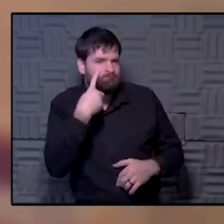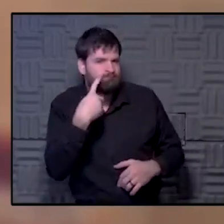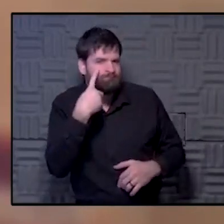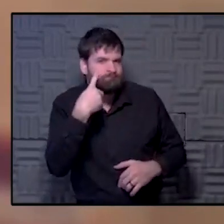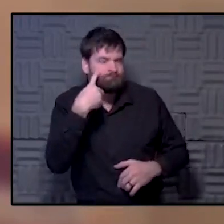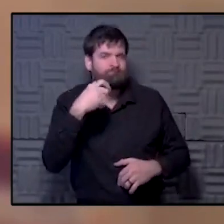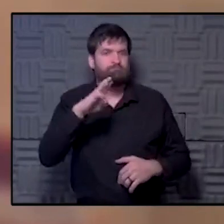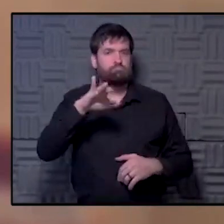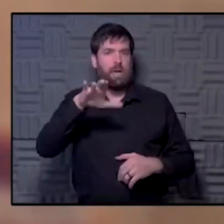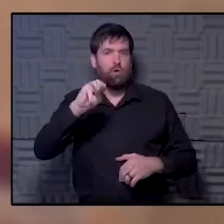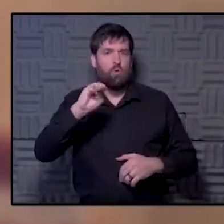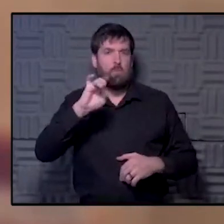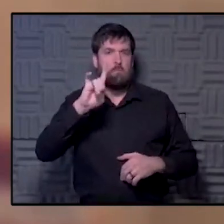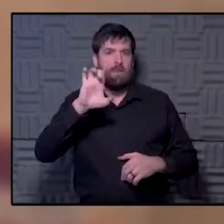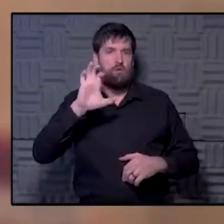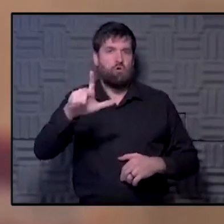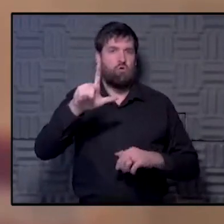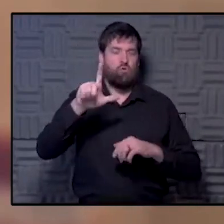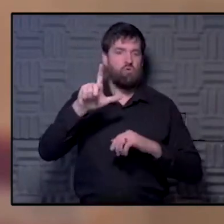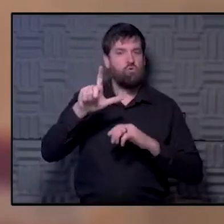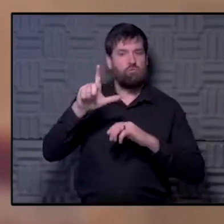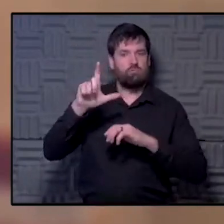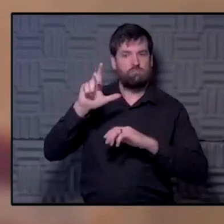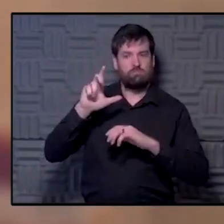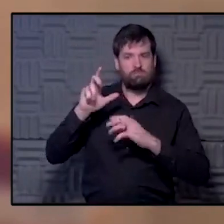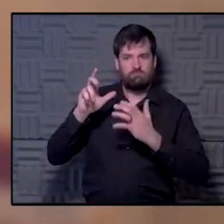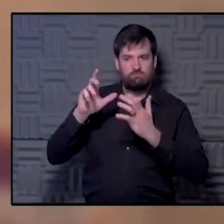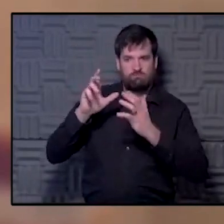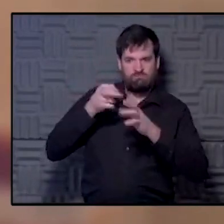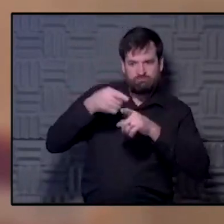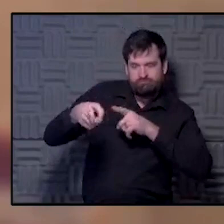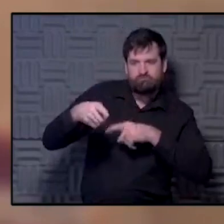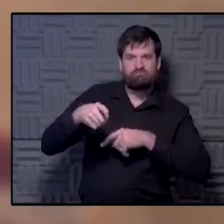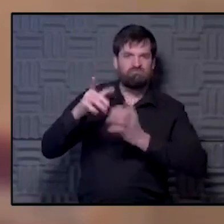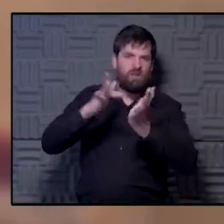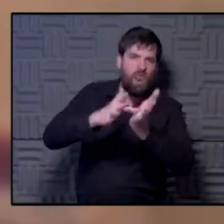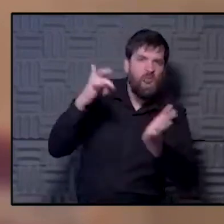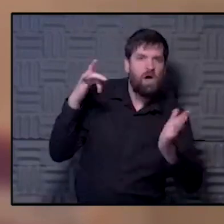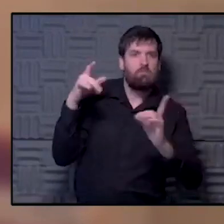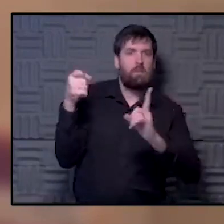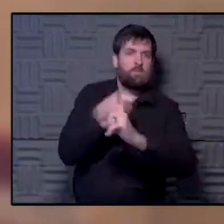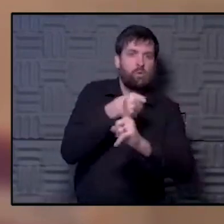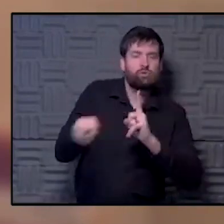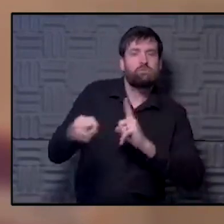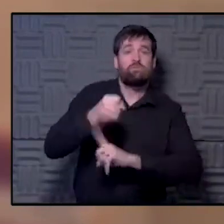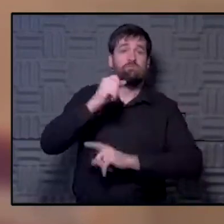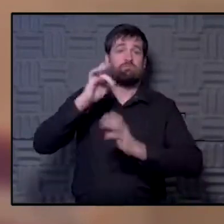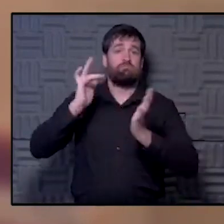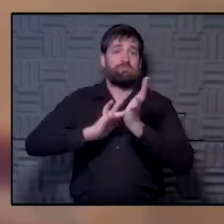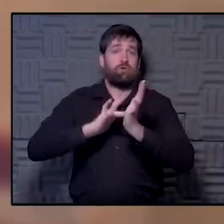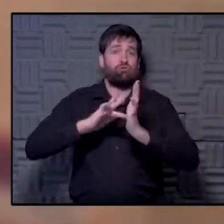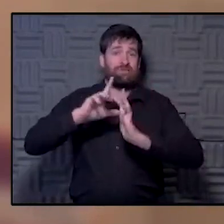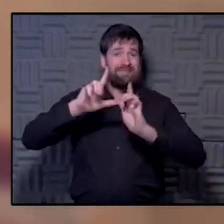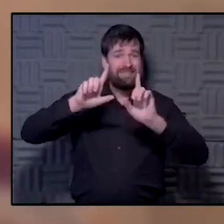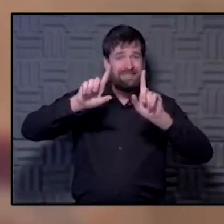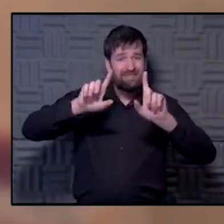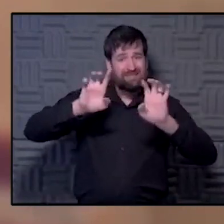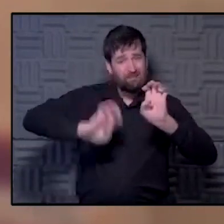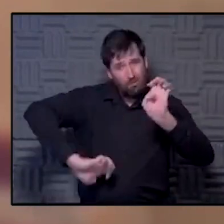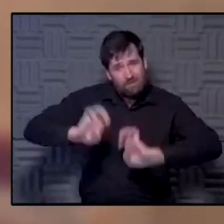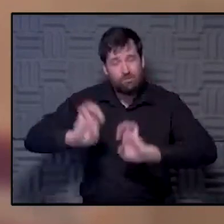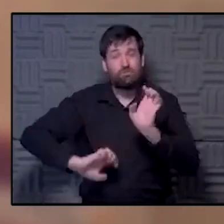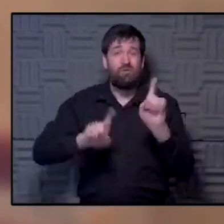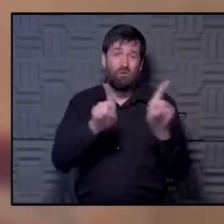industry, from histories of exploitation and abuse in medical experimentation, and all the enduring